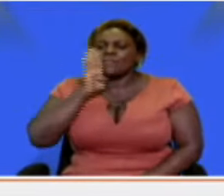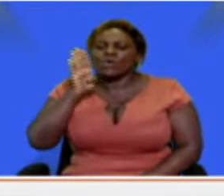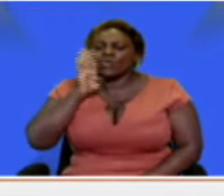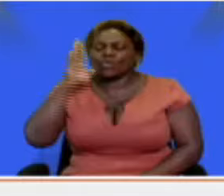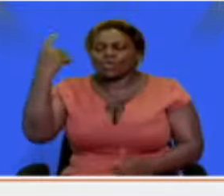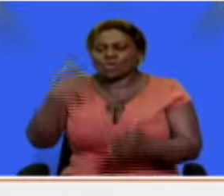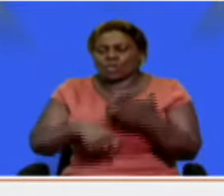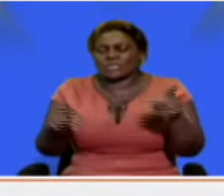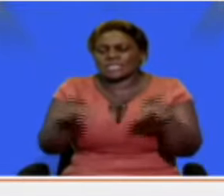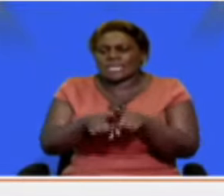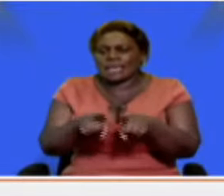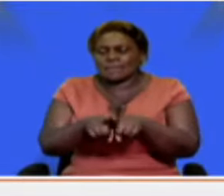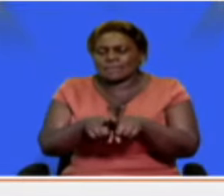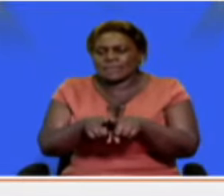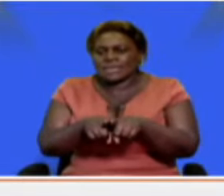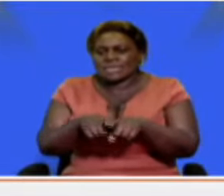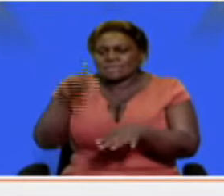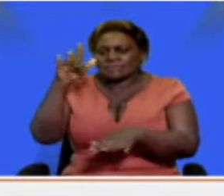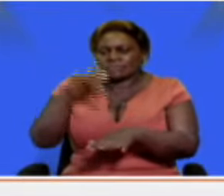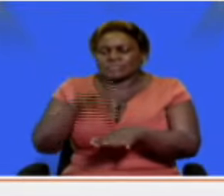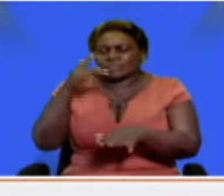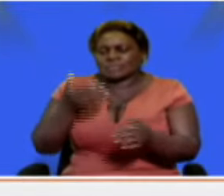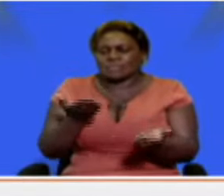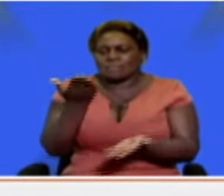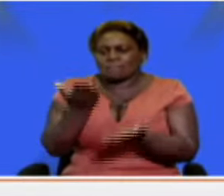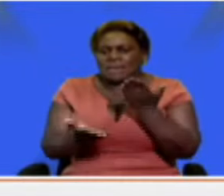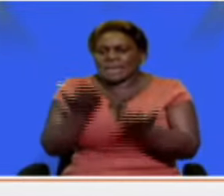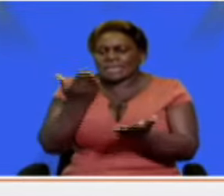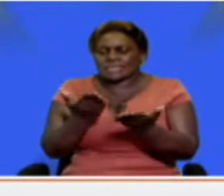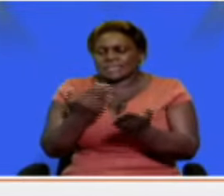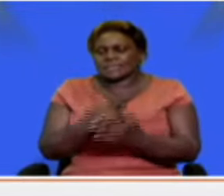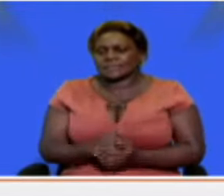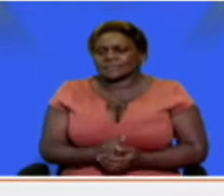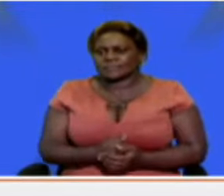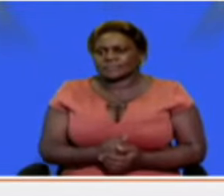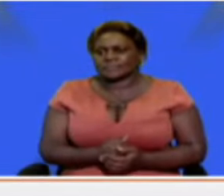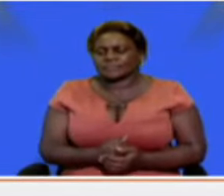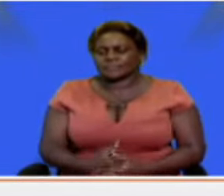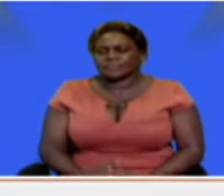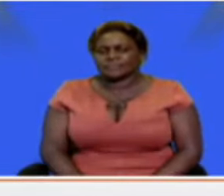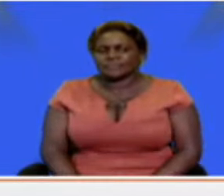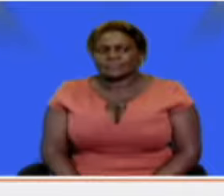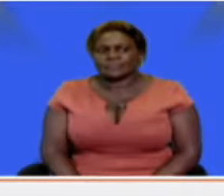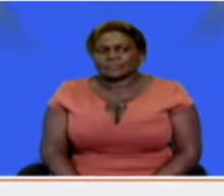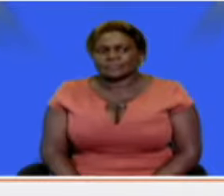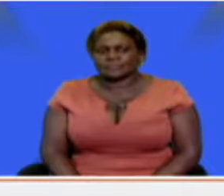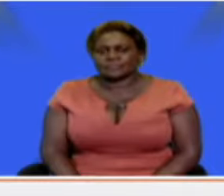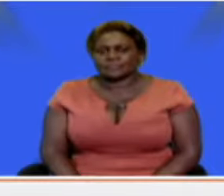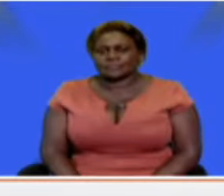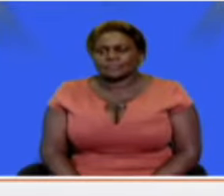costs, underscoring the delicate economic balancing act ahead. Sophia Ali